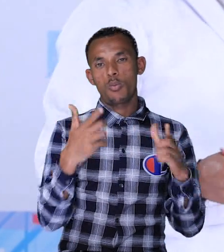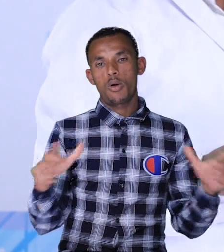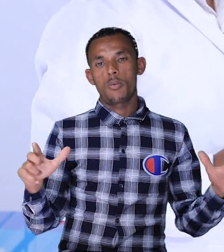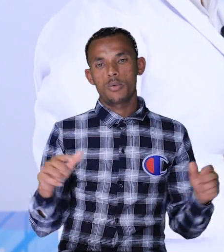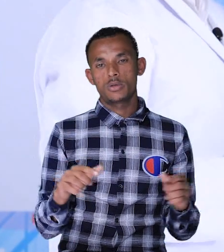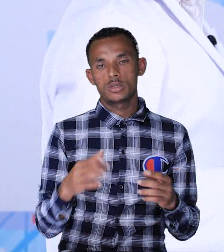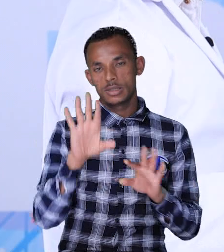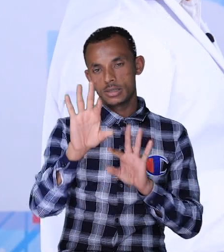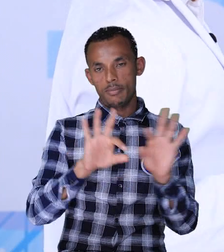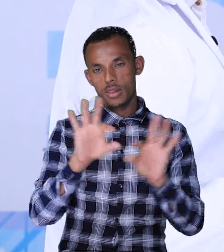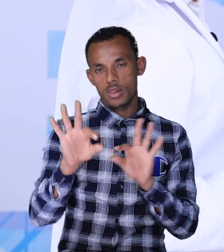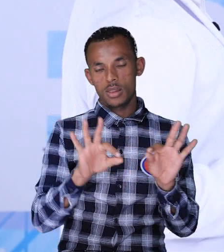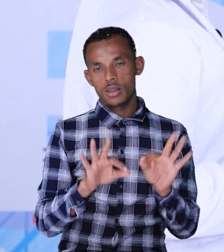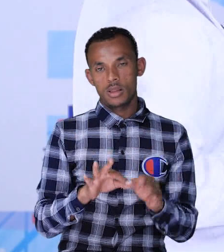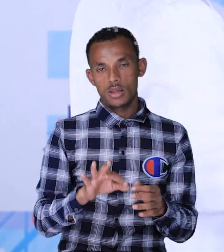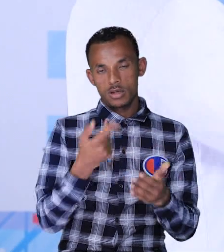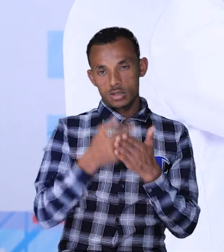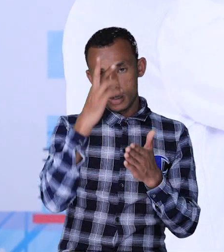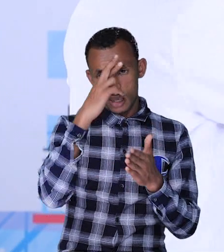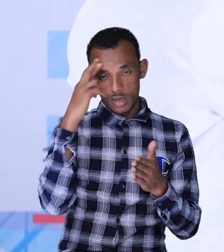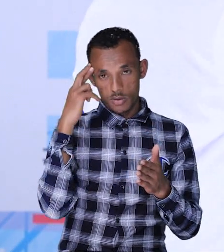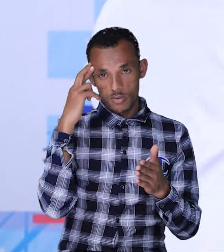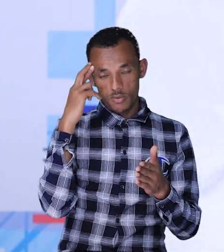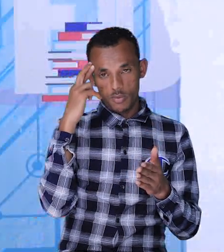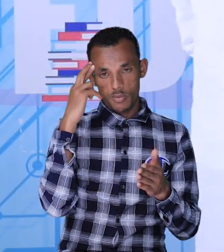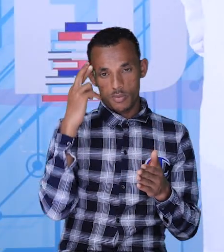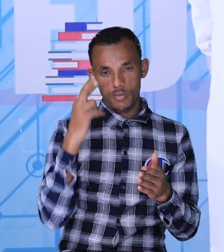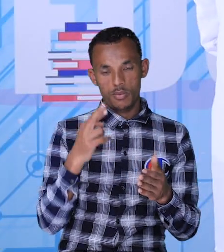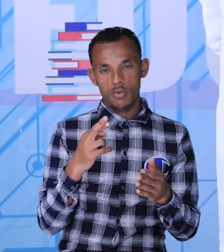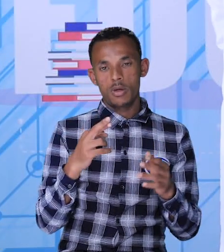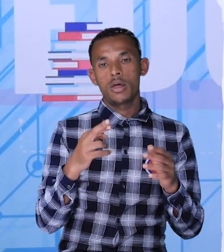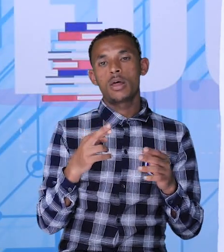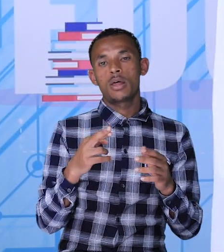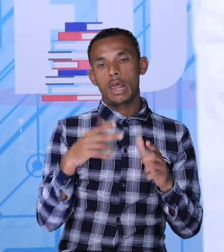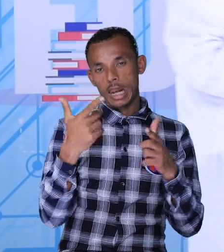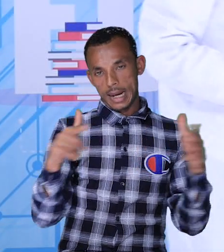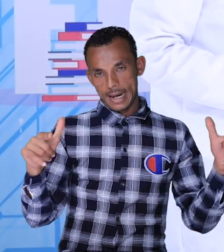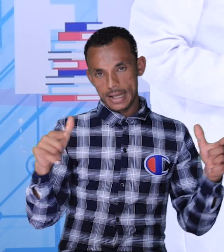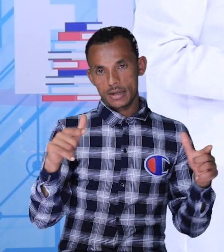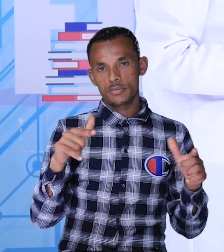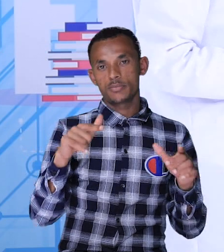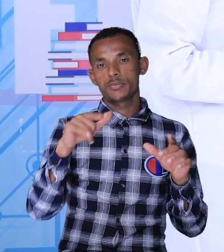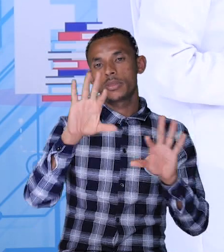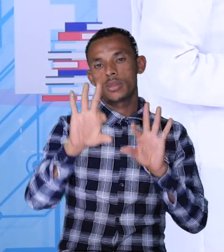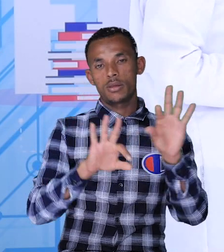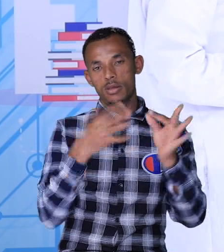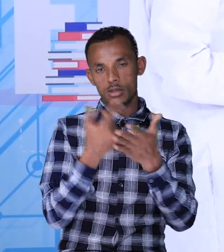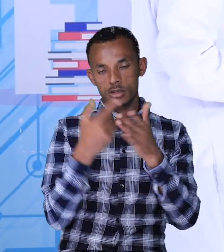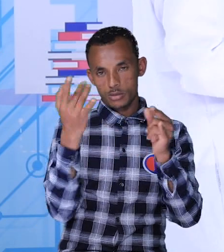non-probability sampling. So in the case of random sampling, in this